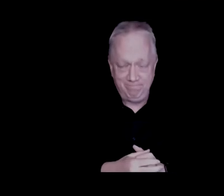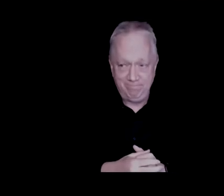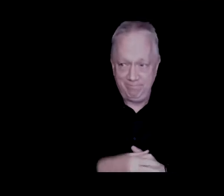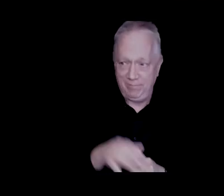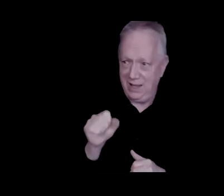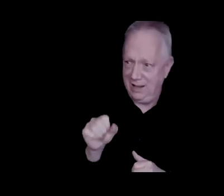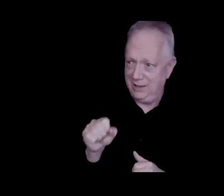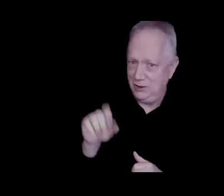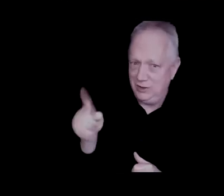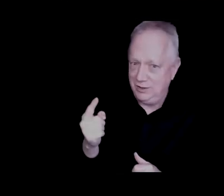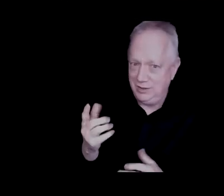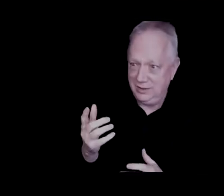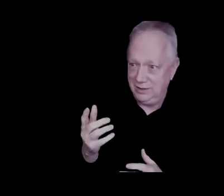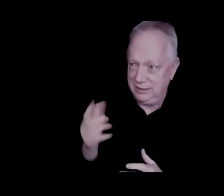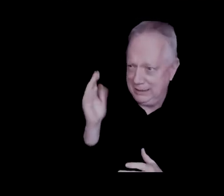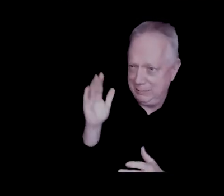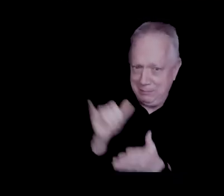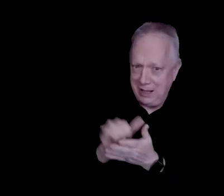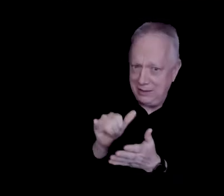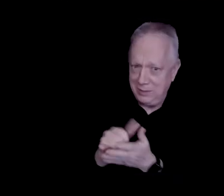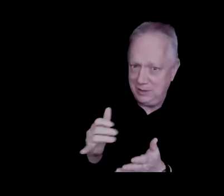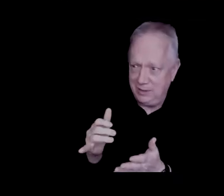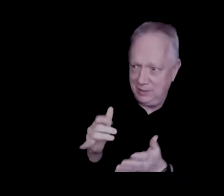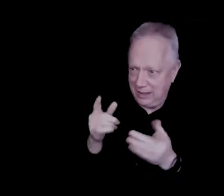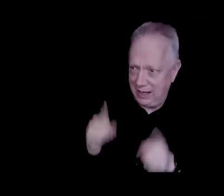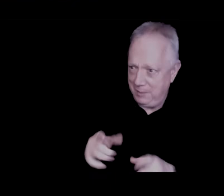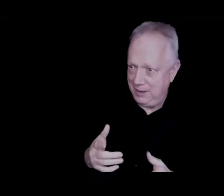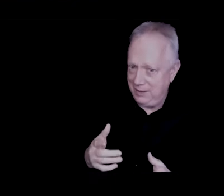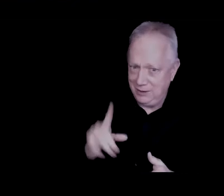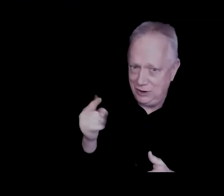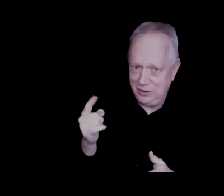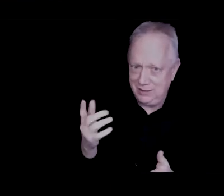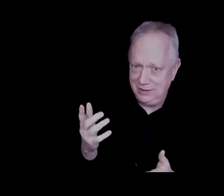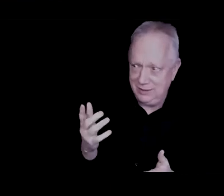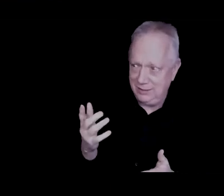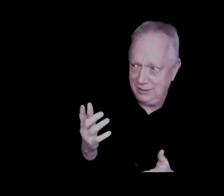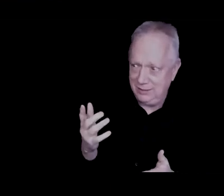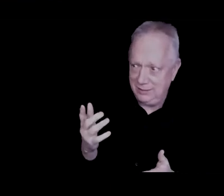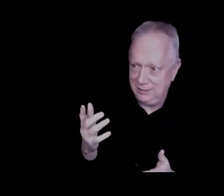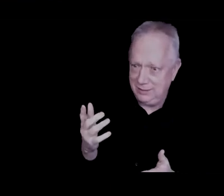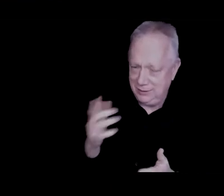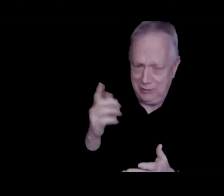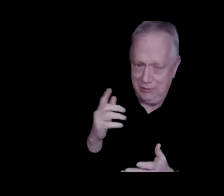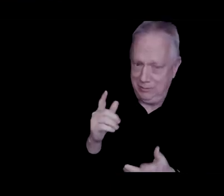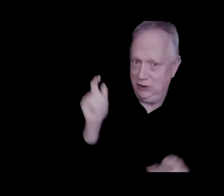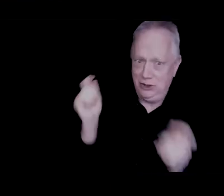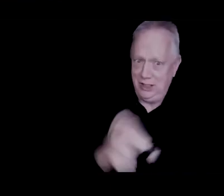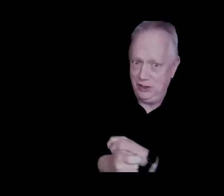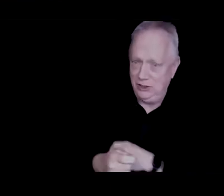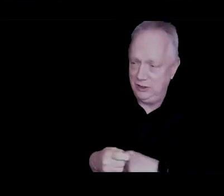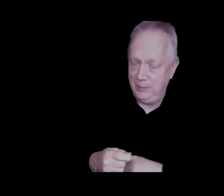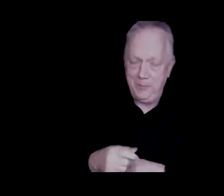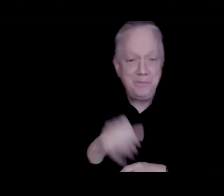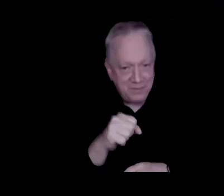Yeah, it seems impossible that it could happen. It's just so dramatic.